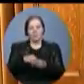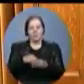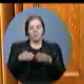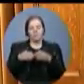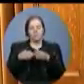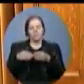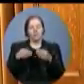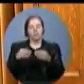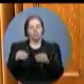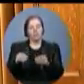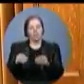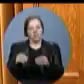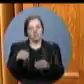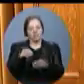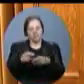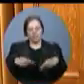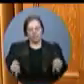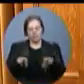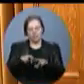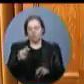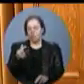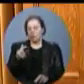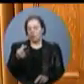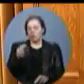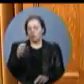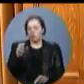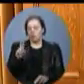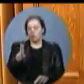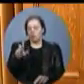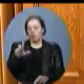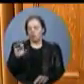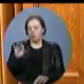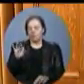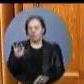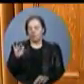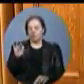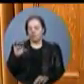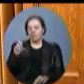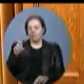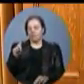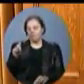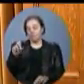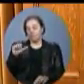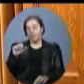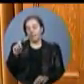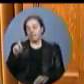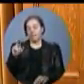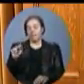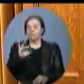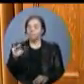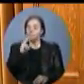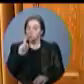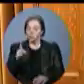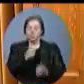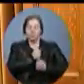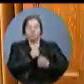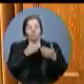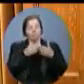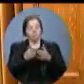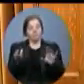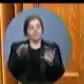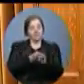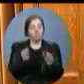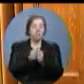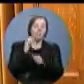Aden area. In the past, Canadian frigates have successfully participated in multinational efforts to fight